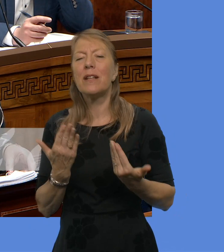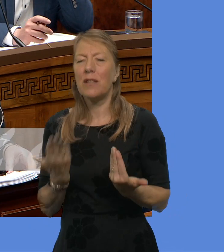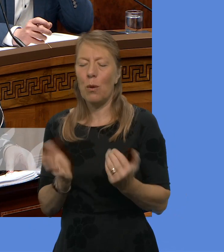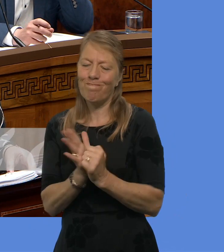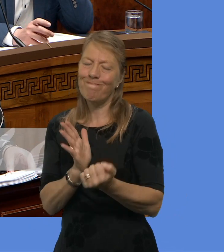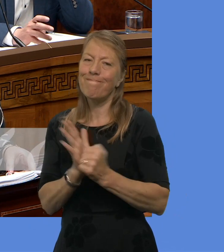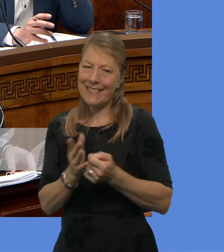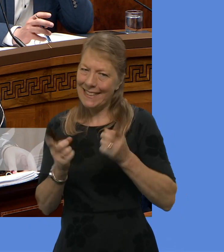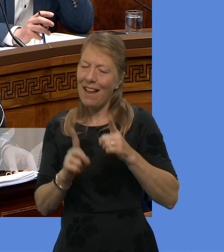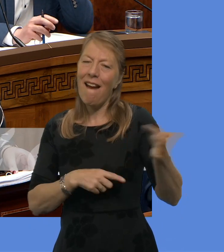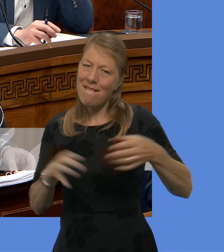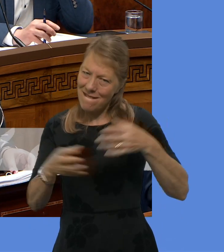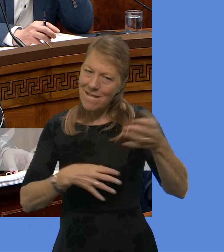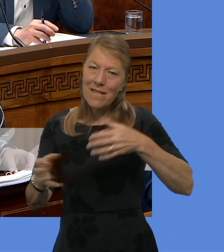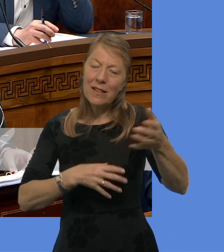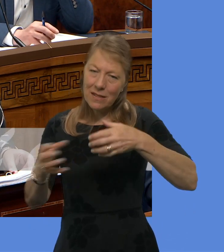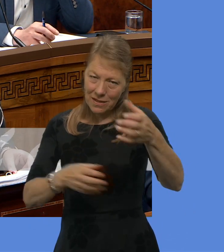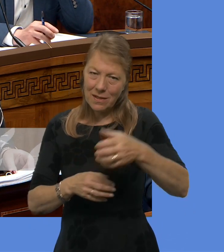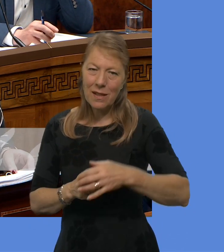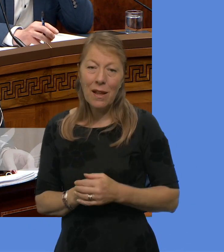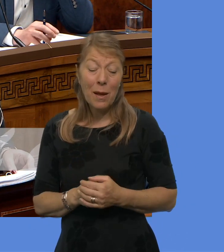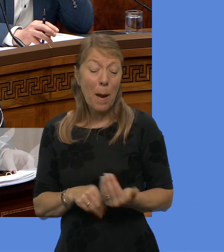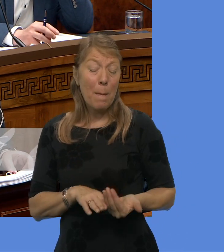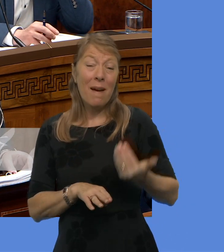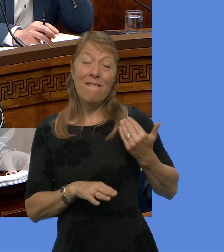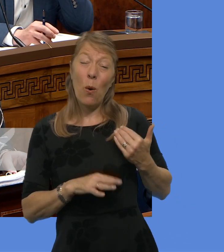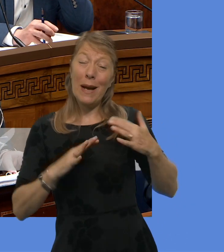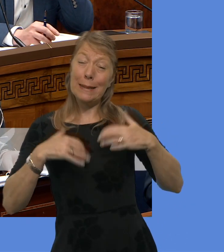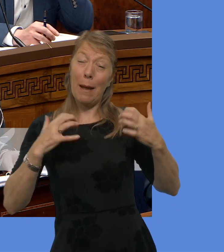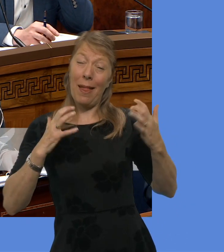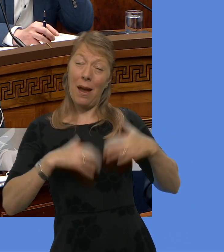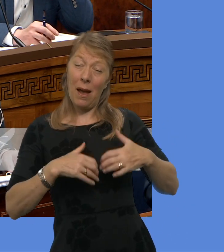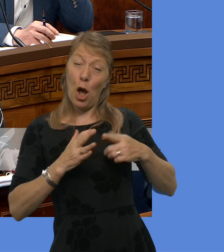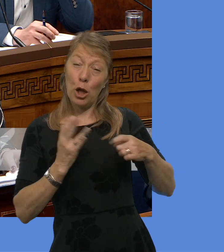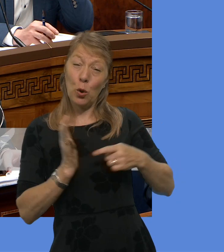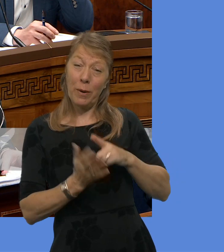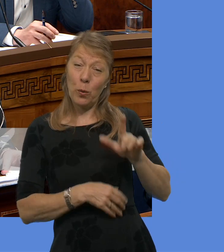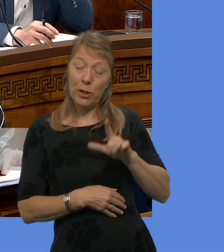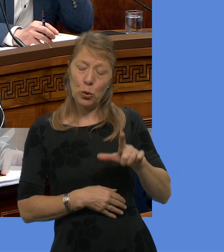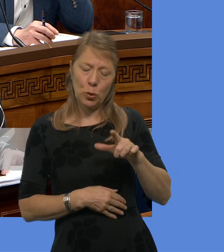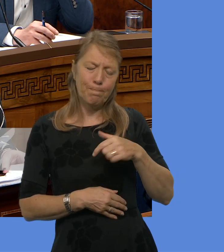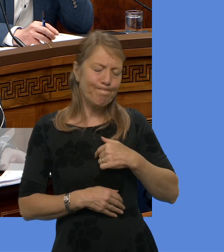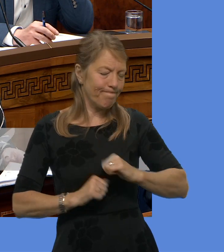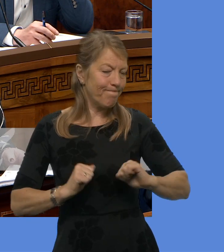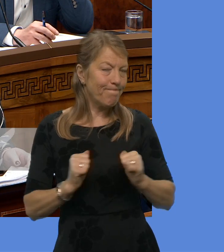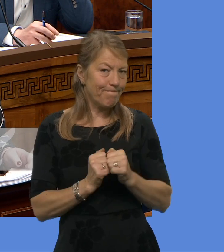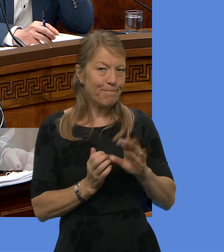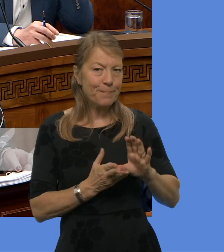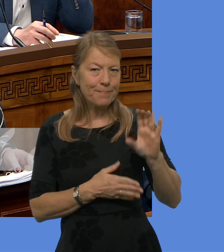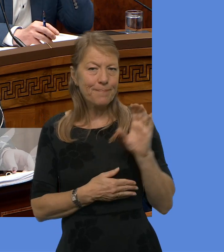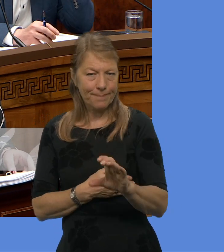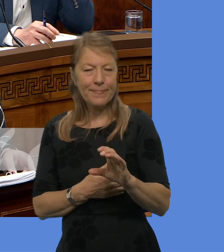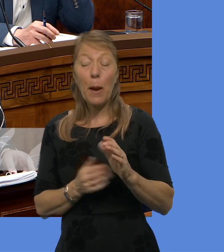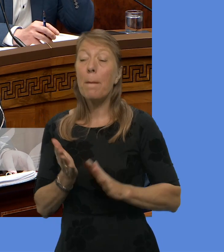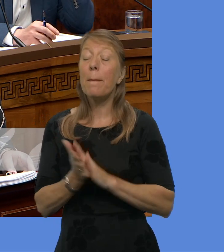pressures being experienced. Prior to the suspension of this Assembly in October 2022, I gave approval for the existing operational staffing level to